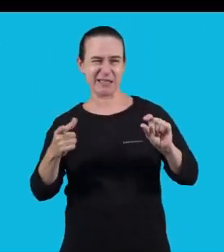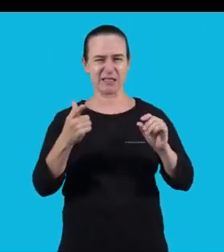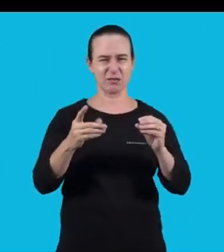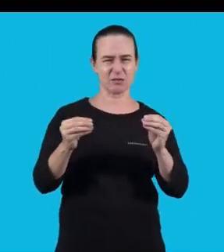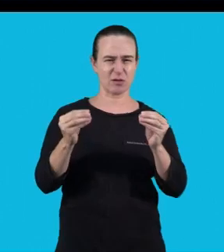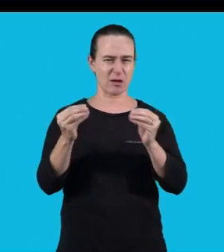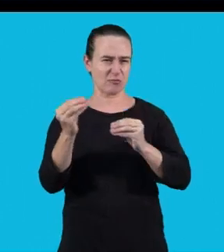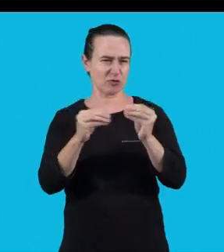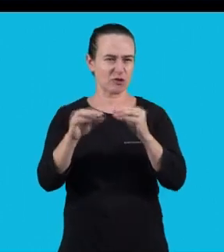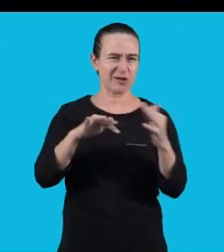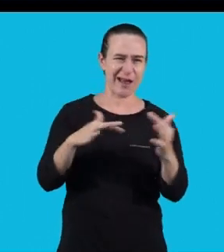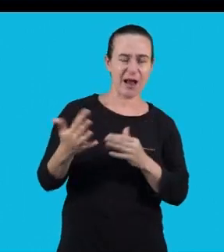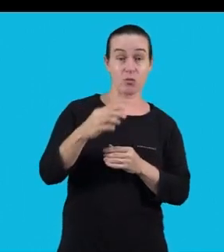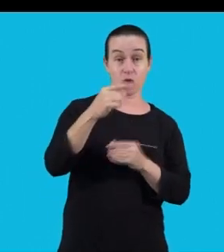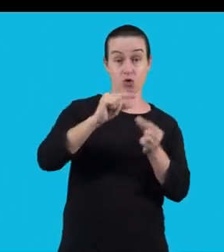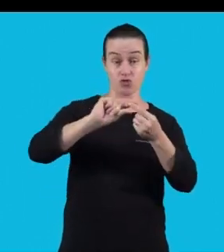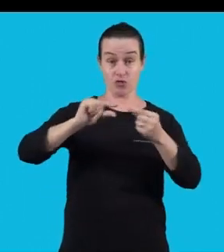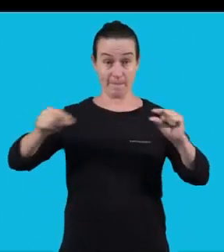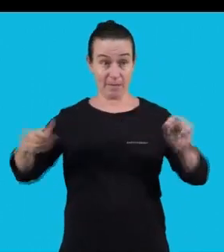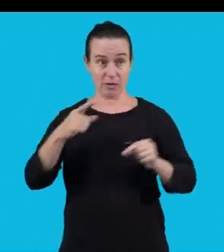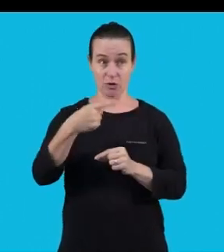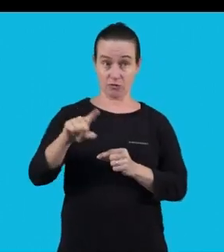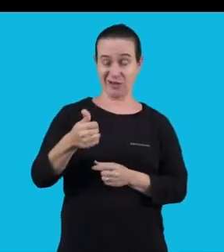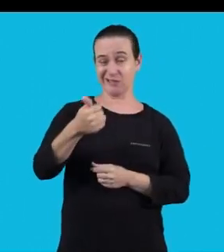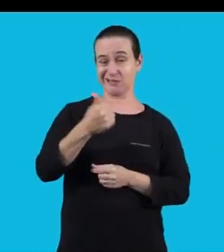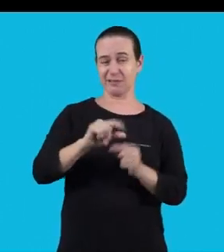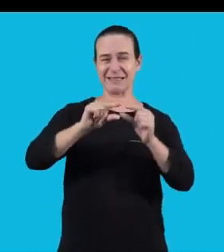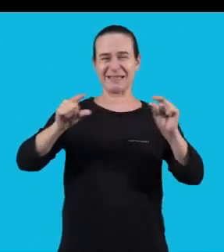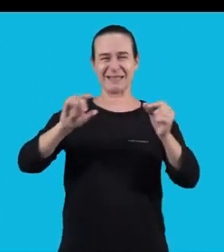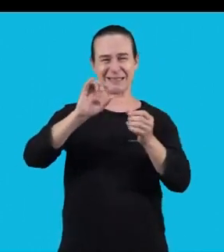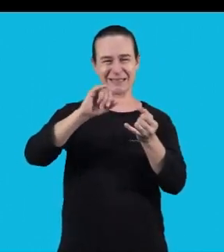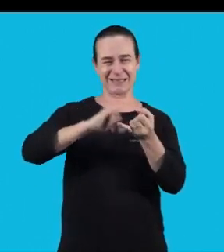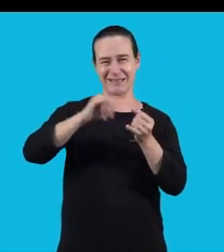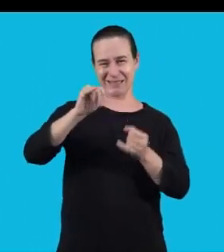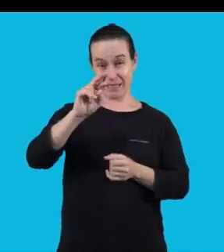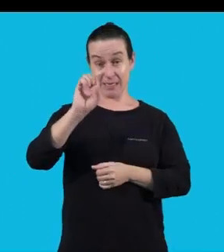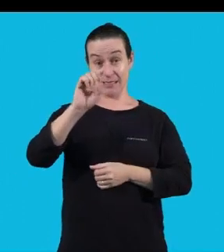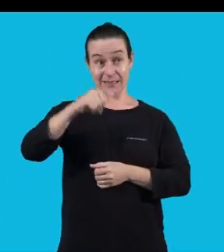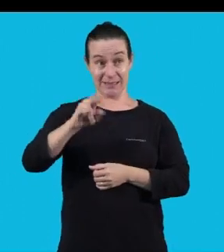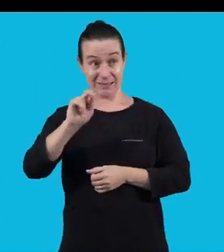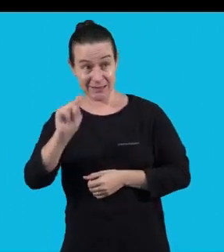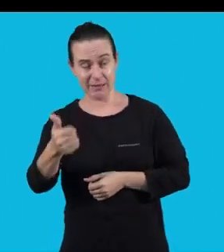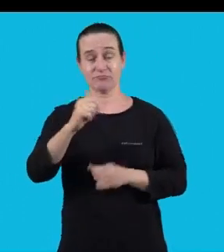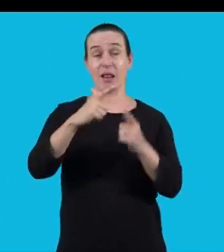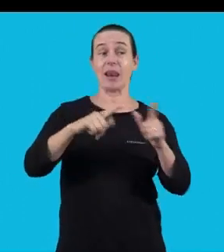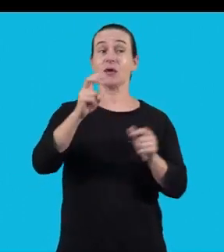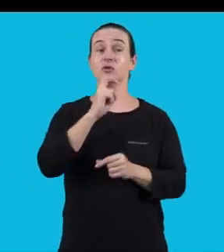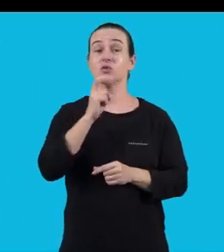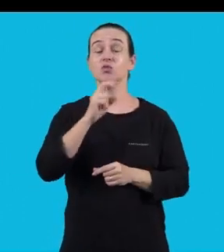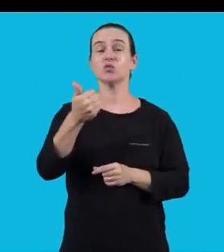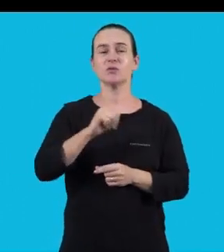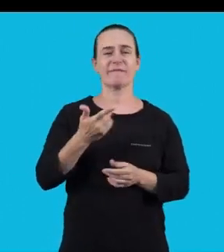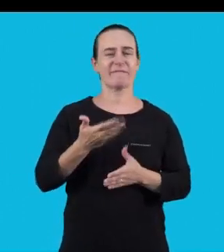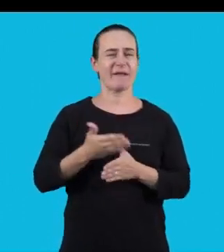construction, grammatically correct, sentence synthesis, language usage, function,